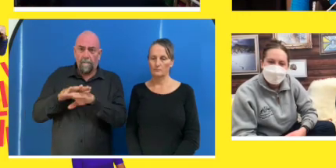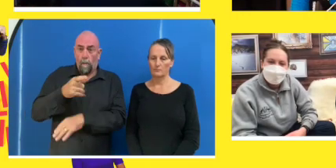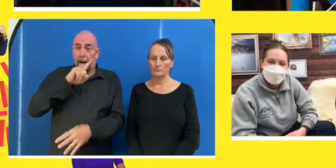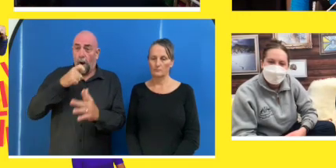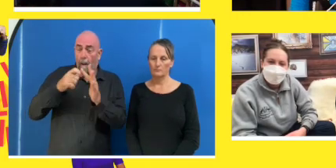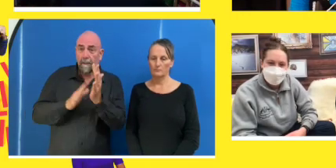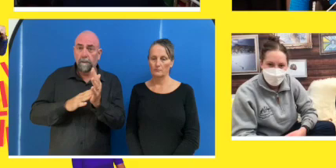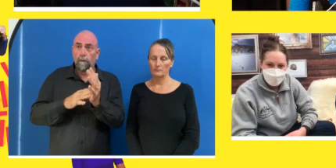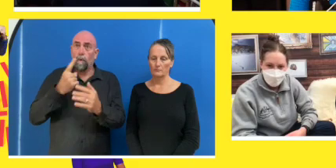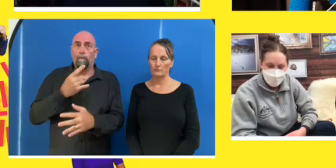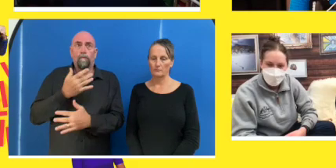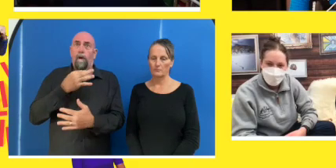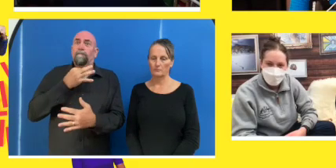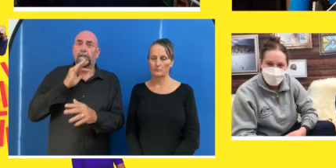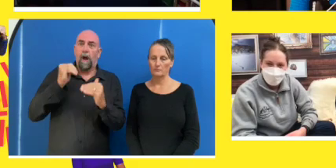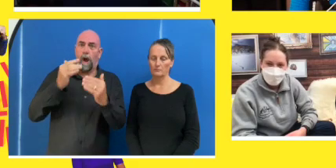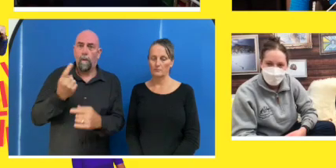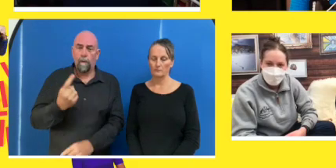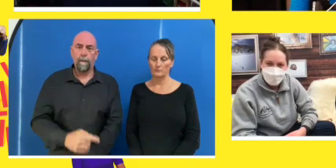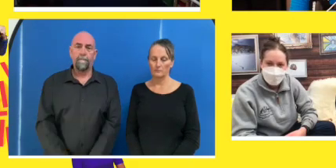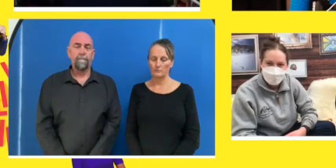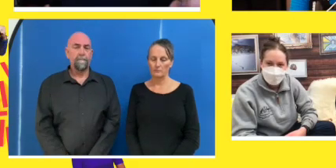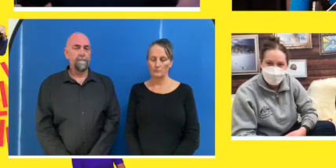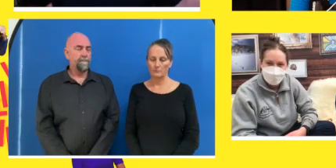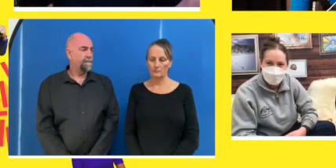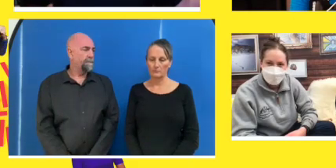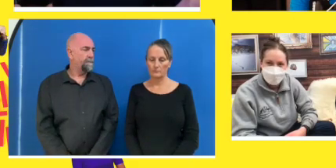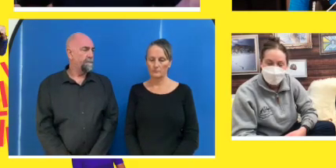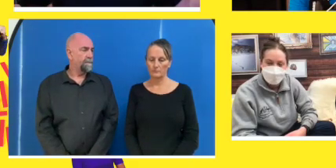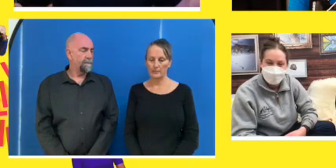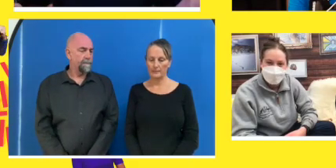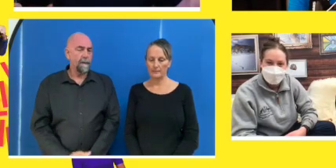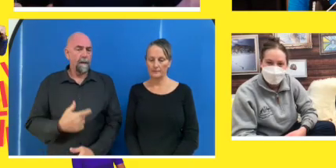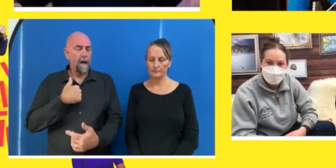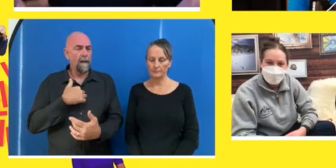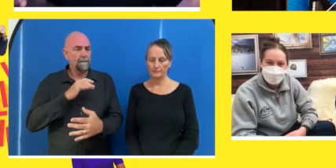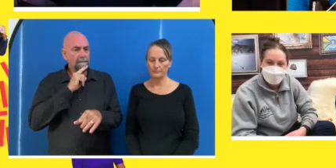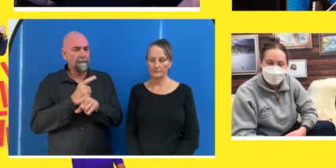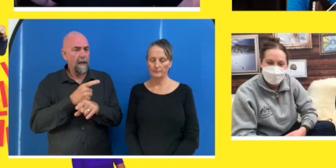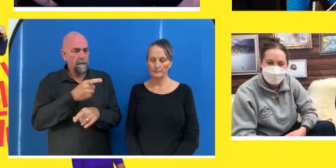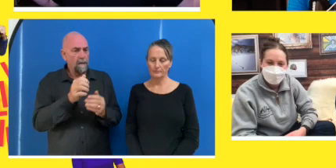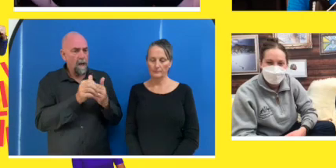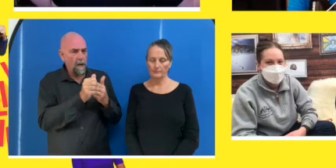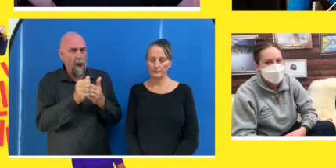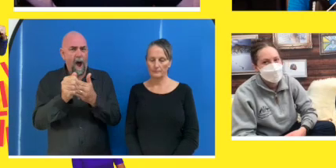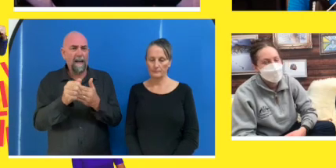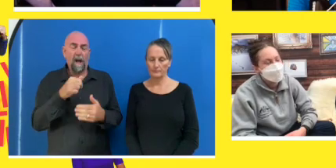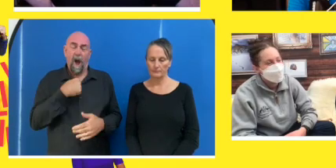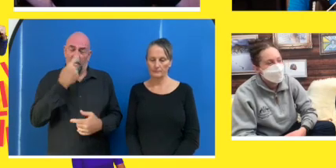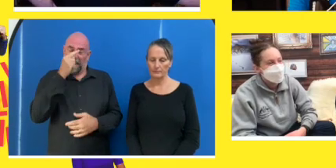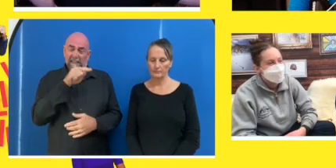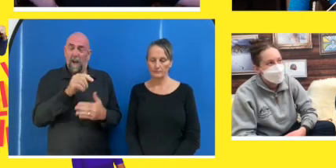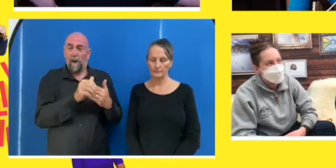which job do you think is more terrifying? To be the guide for the very first time, or to be the VI athlete